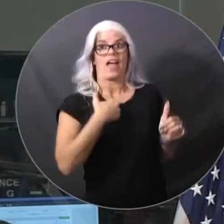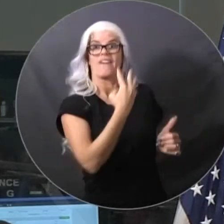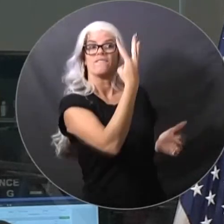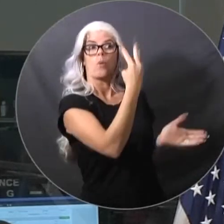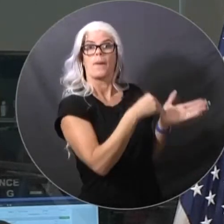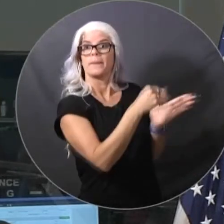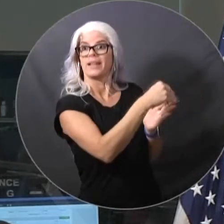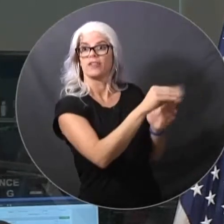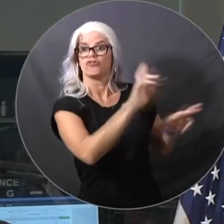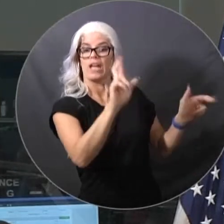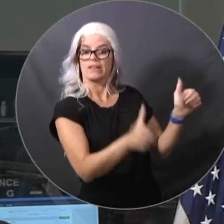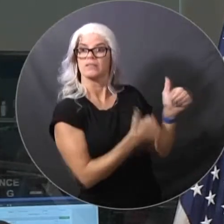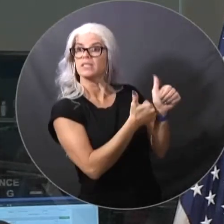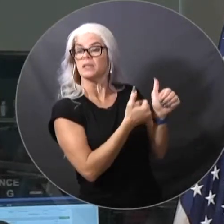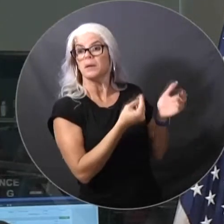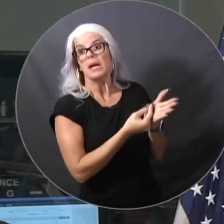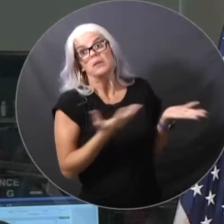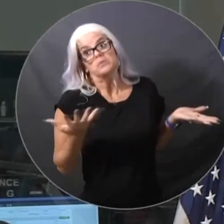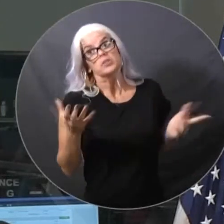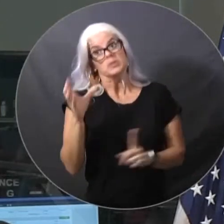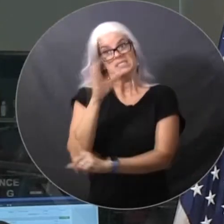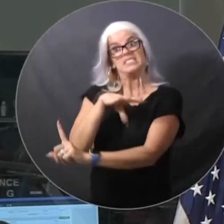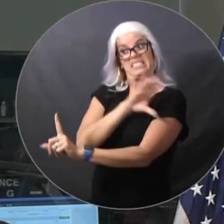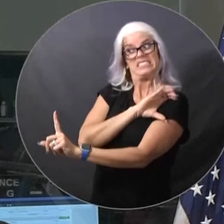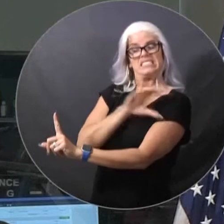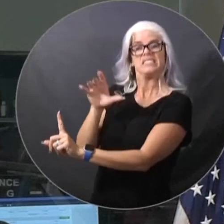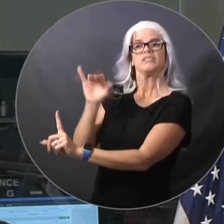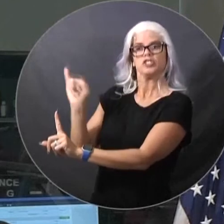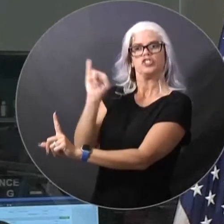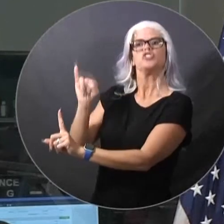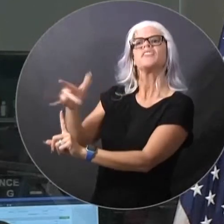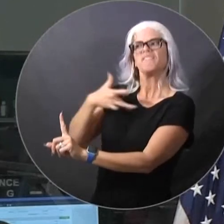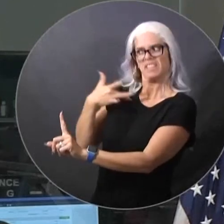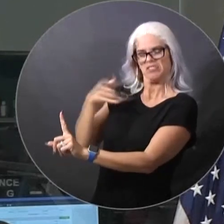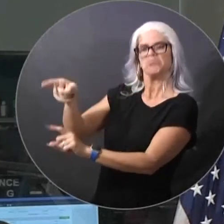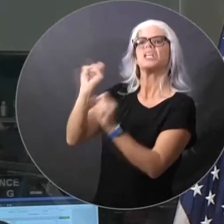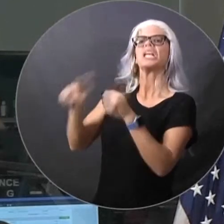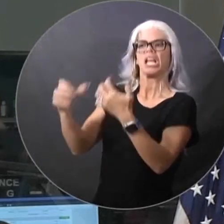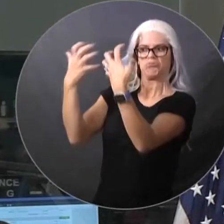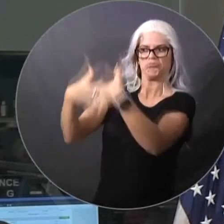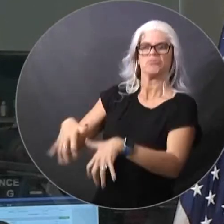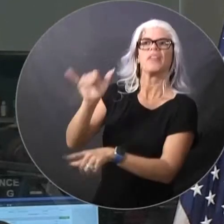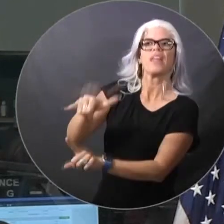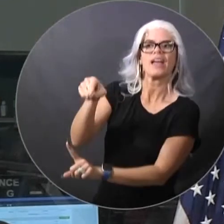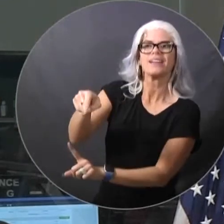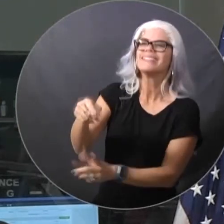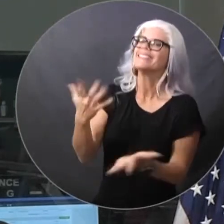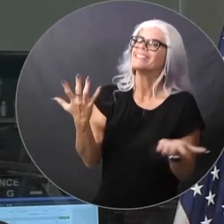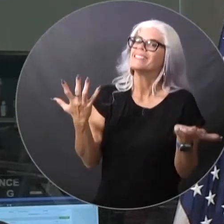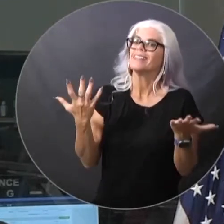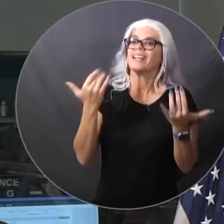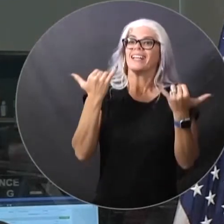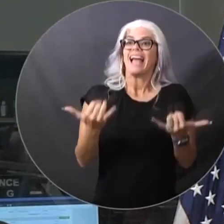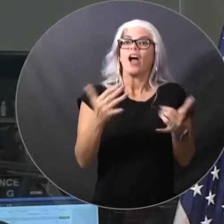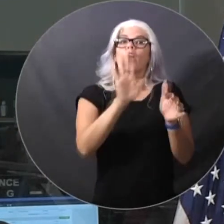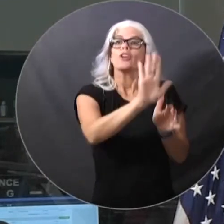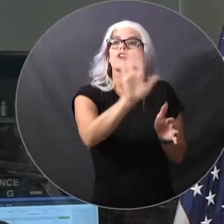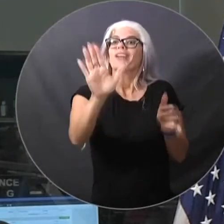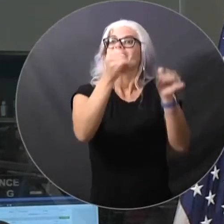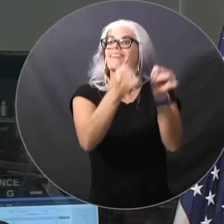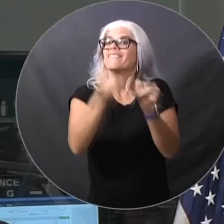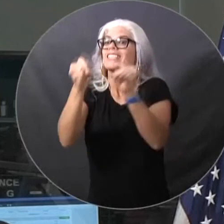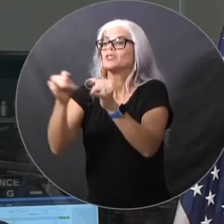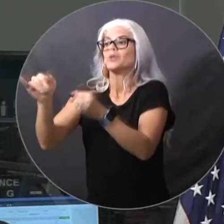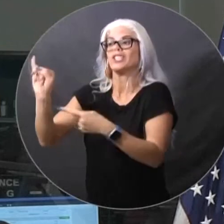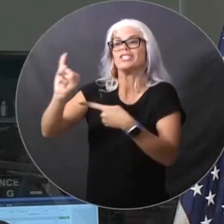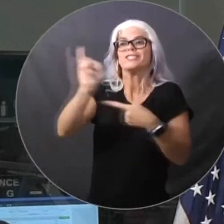weather this. Individual carriers, they have to go through a stress test to be able to have their policies